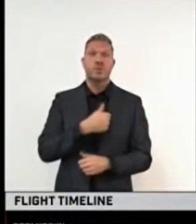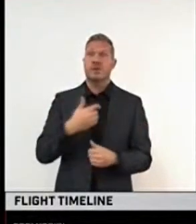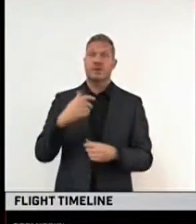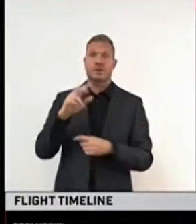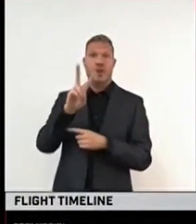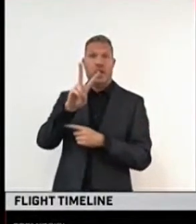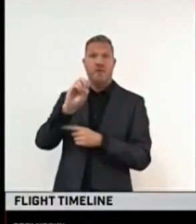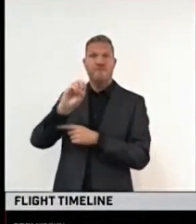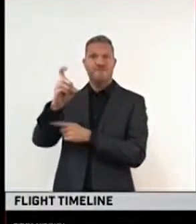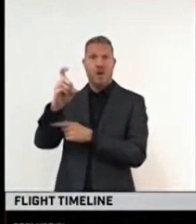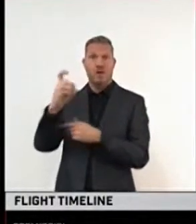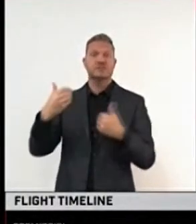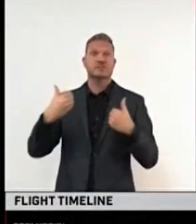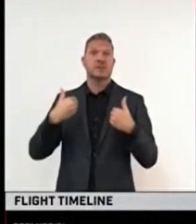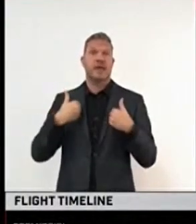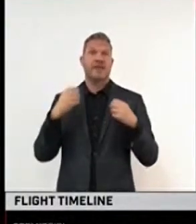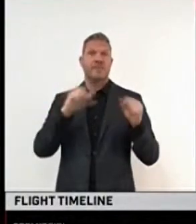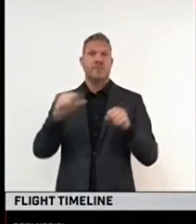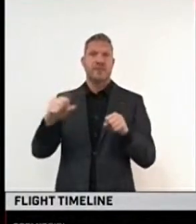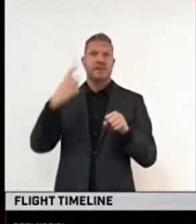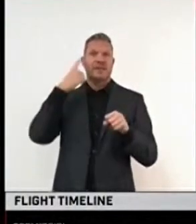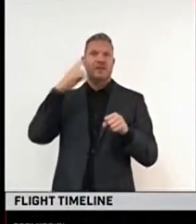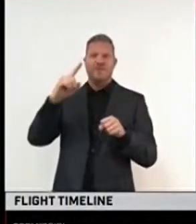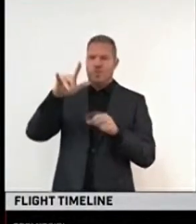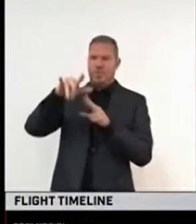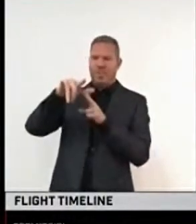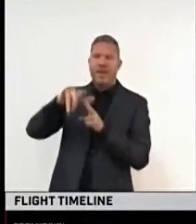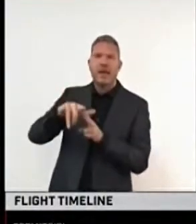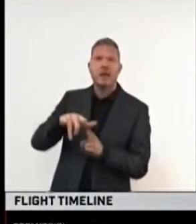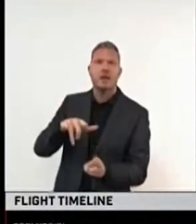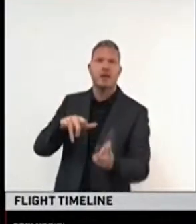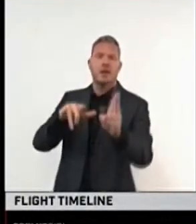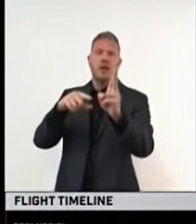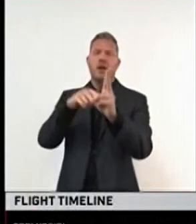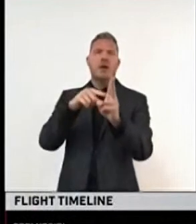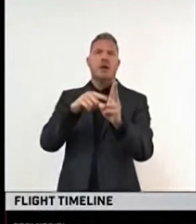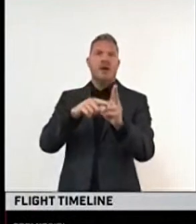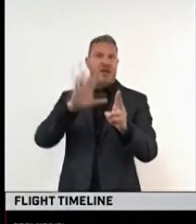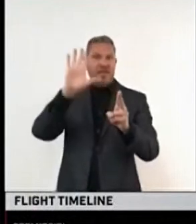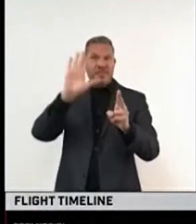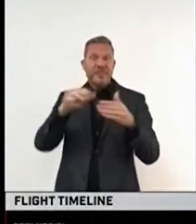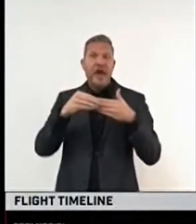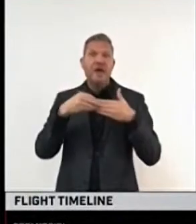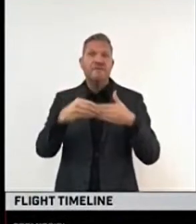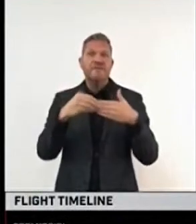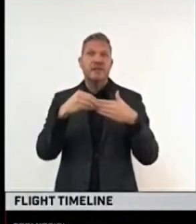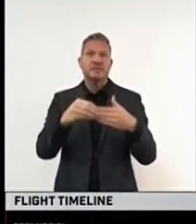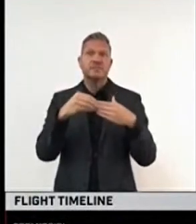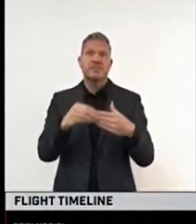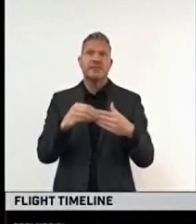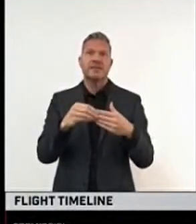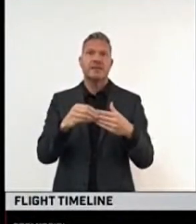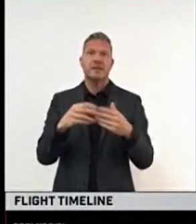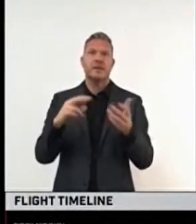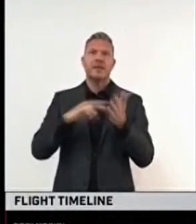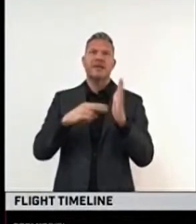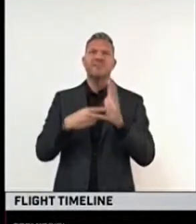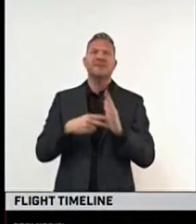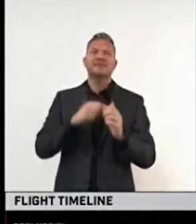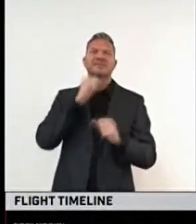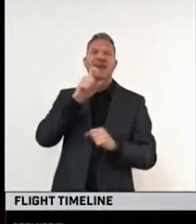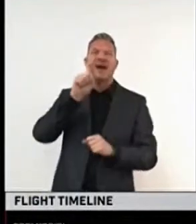where deploying from an aircraft, allowing that flexibility, because now you're not specifically attached to a specific ground